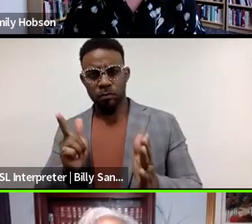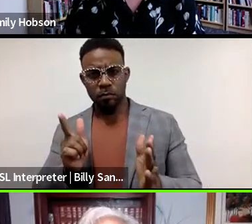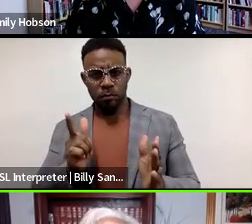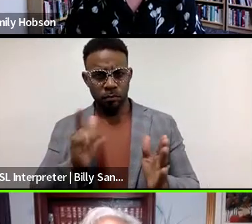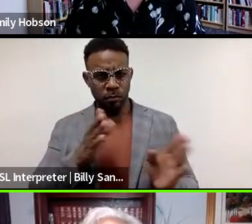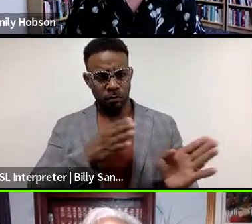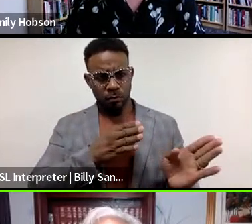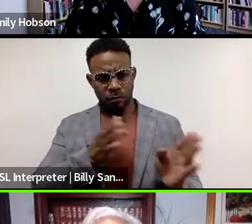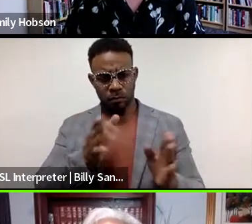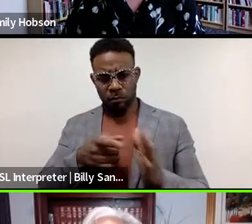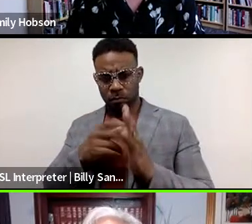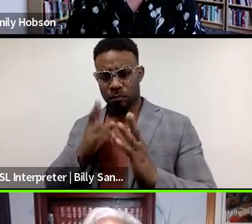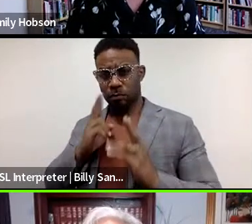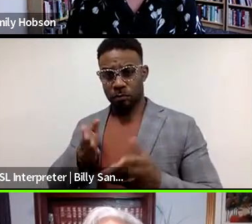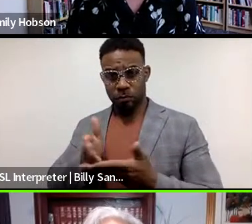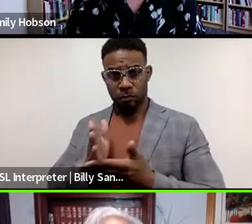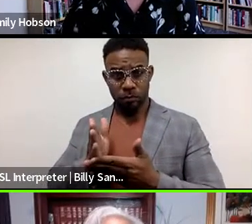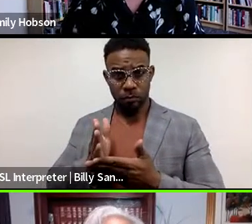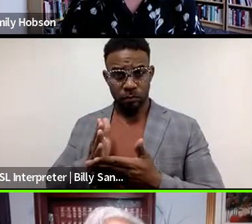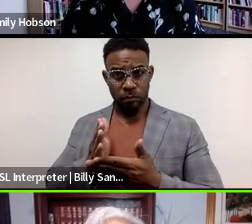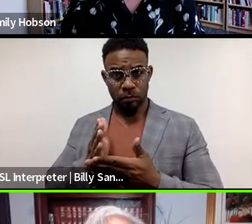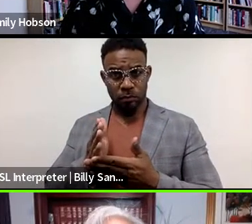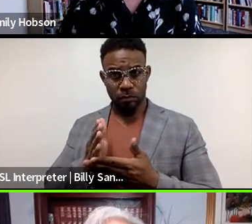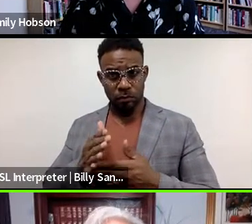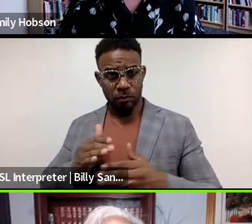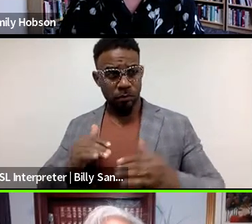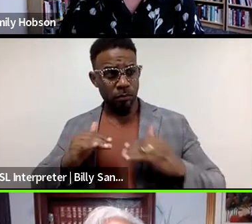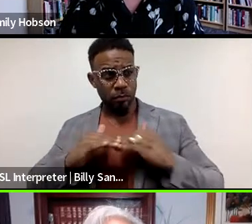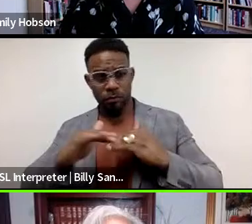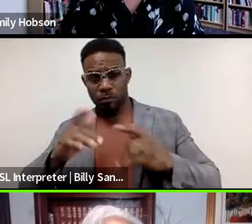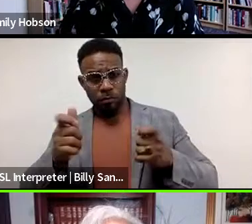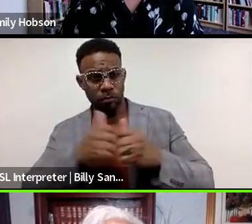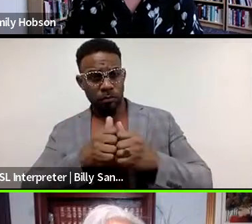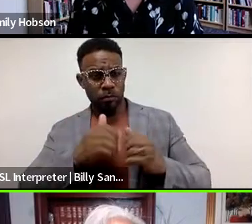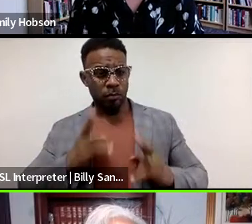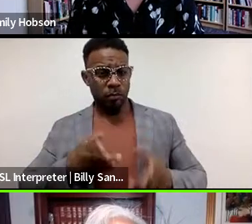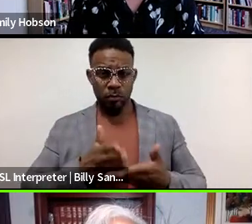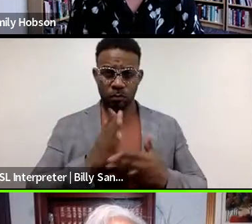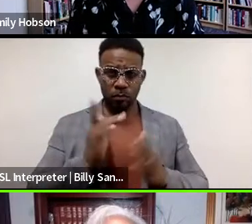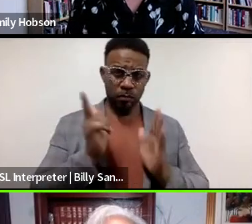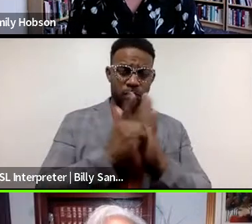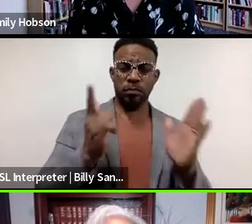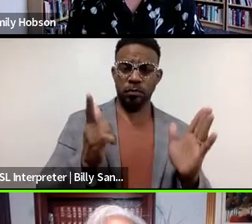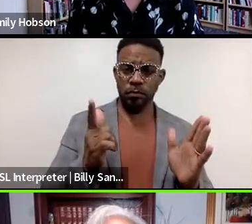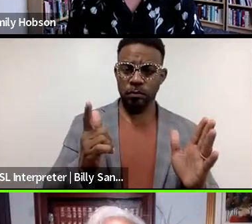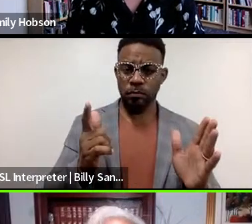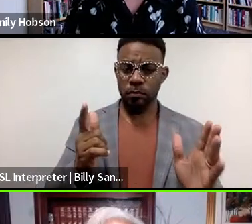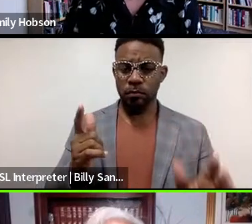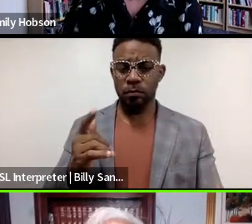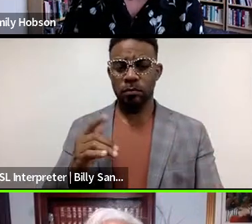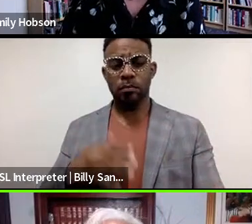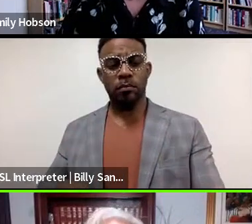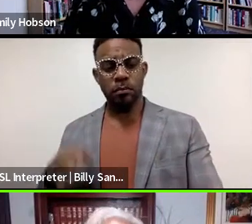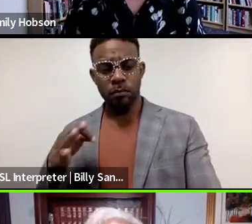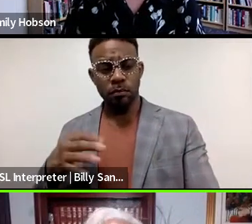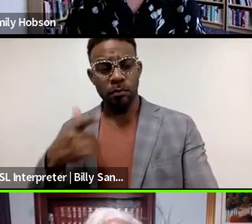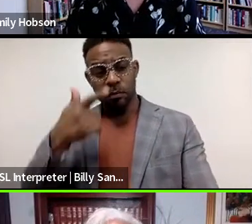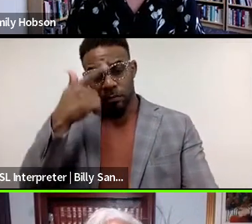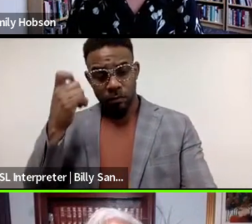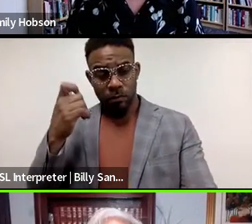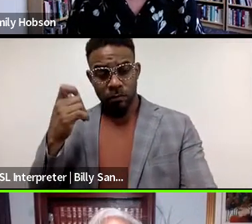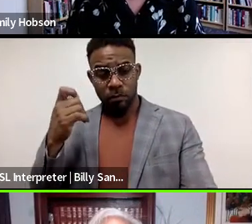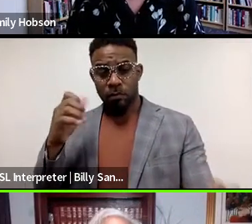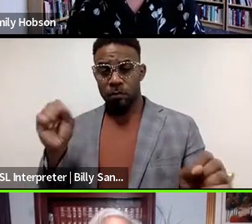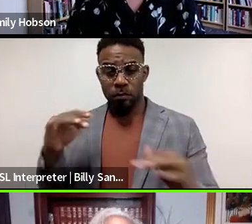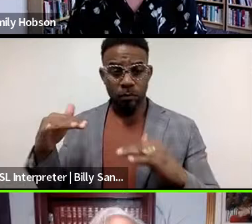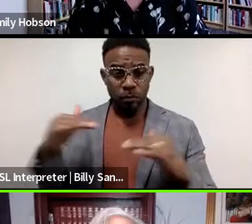that it was going to take a human rights platform to deal with a human rights violation. And instead, because of the Cold